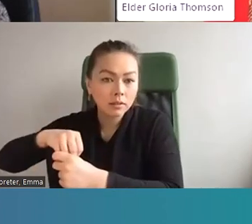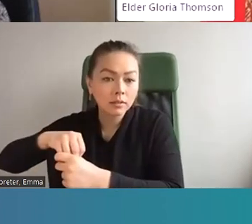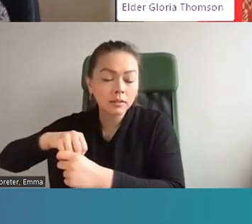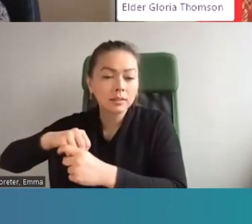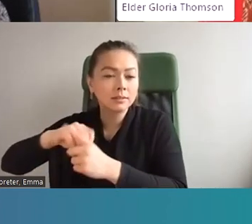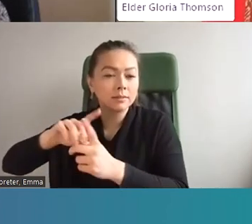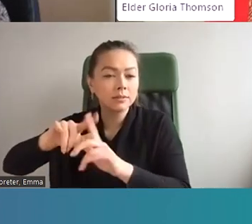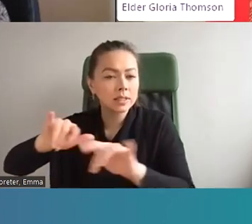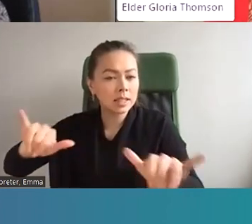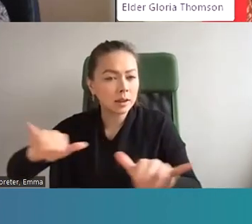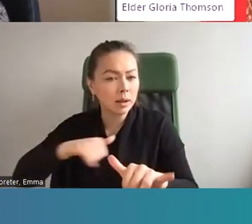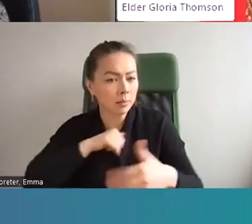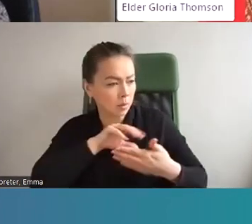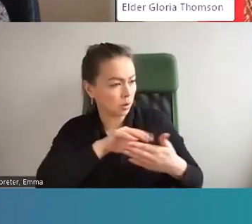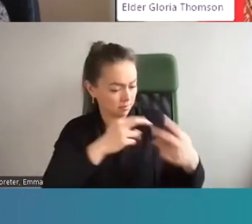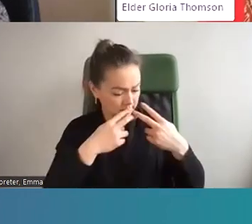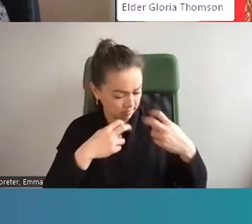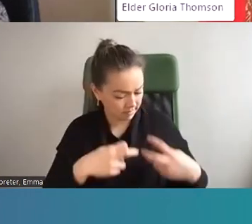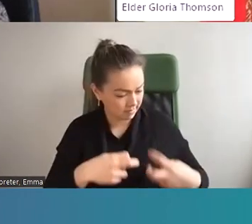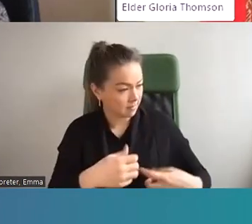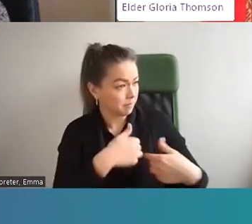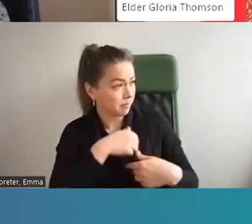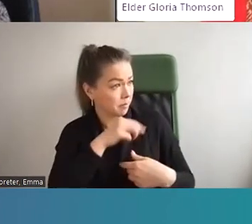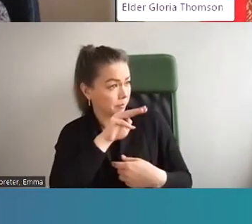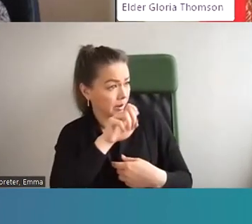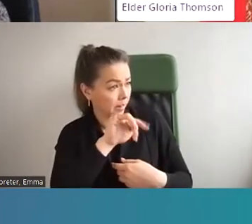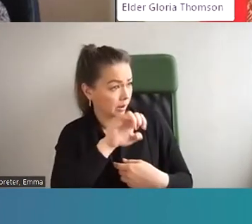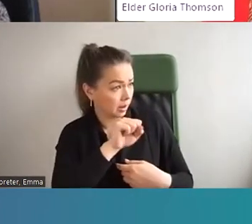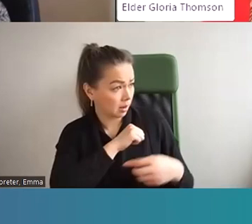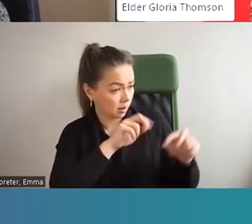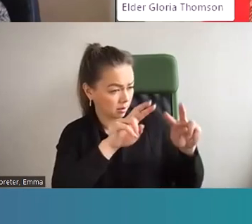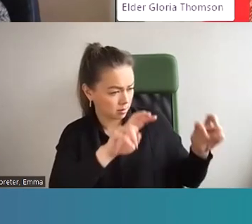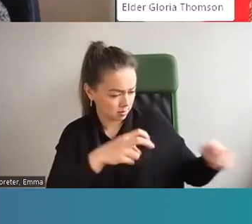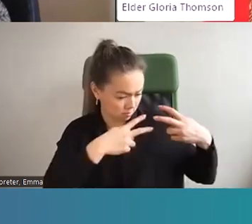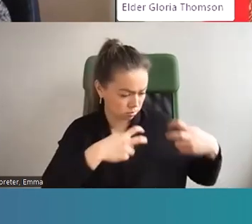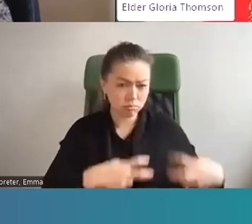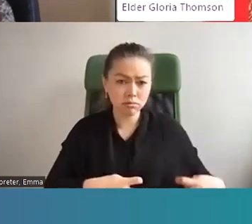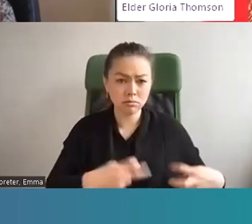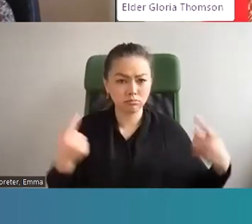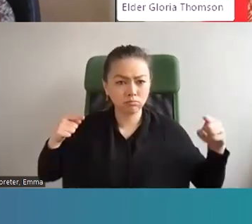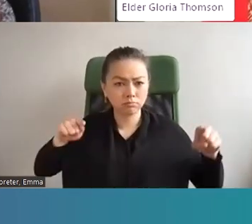my Métis roots as well. A few years ago,